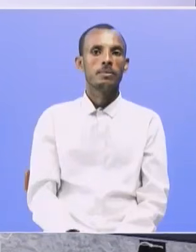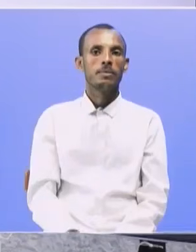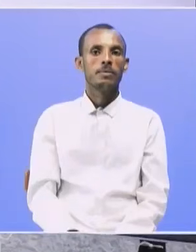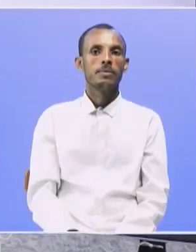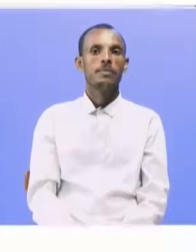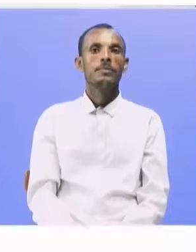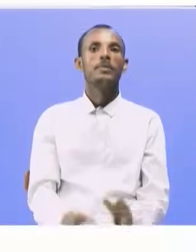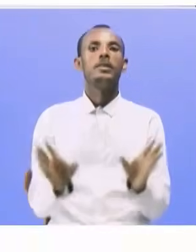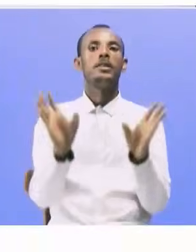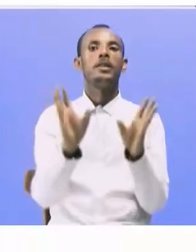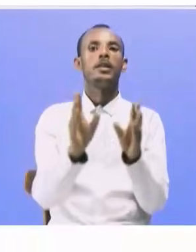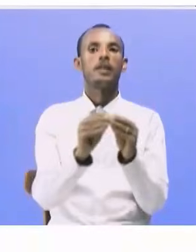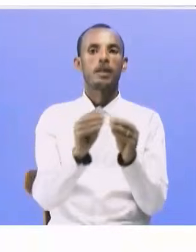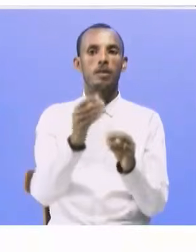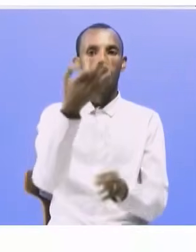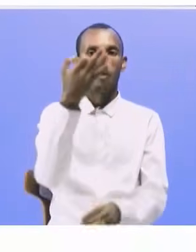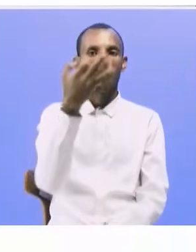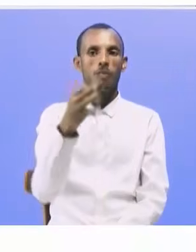The set of